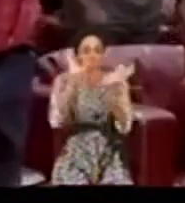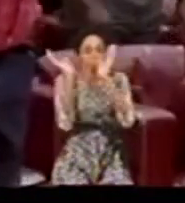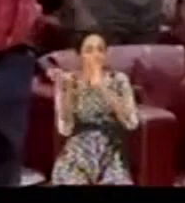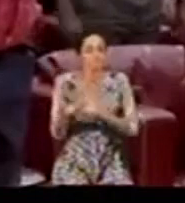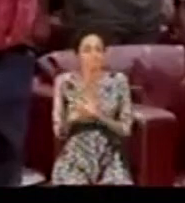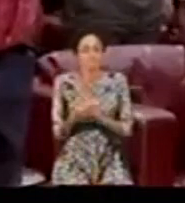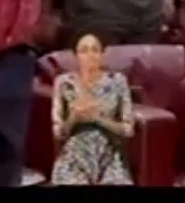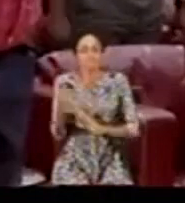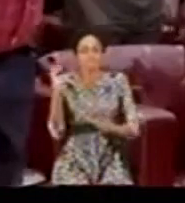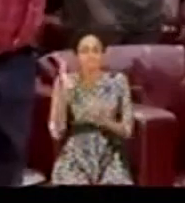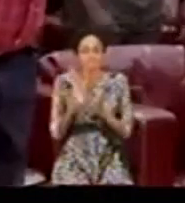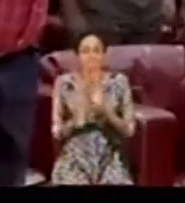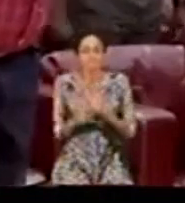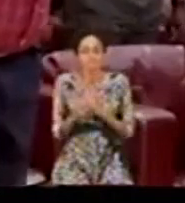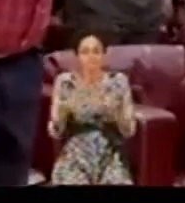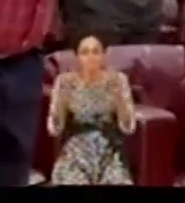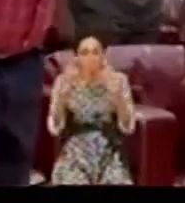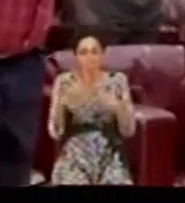we're talking to,